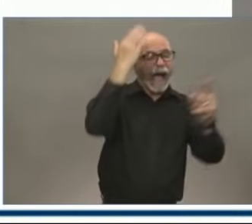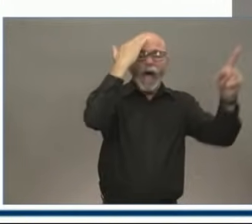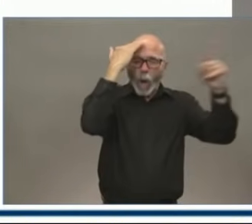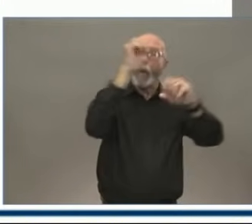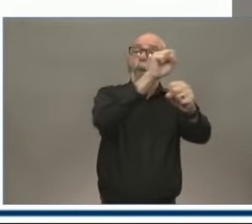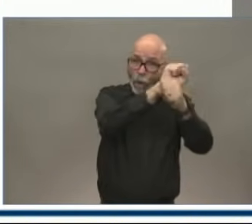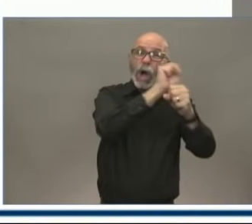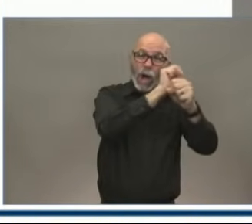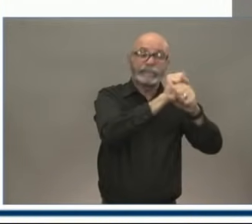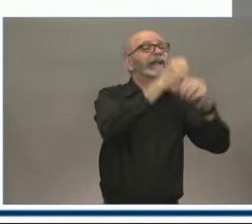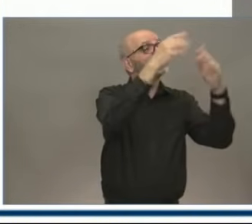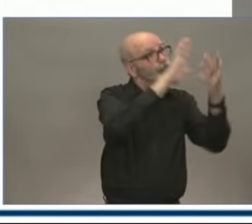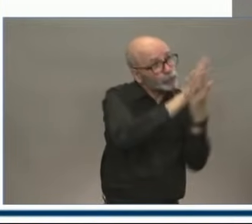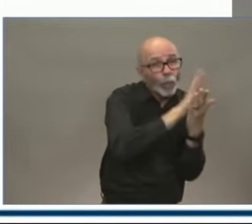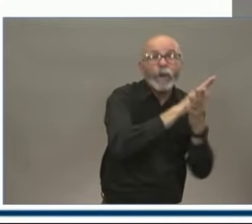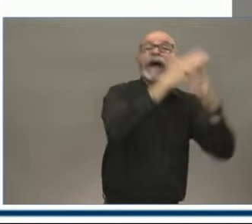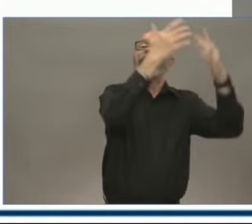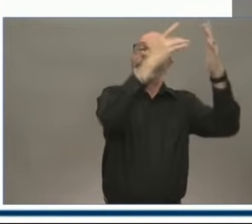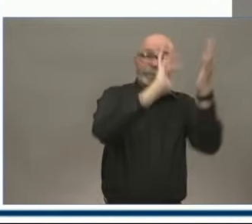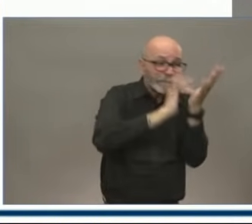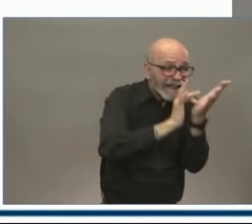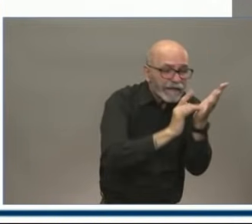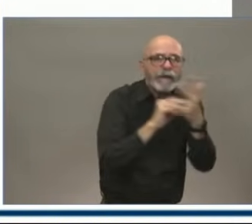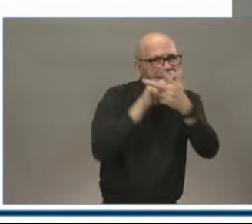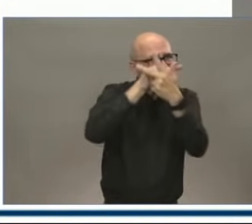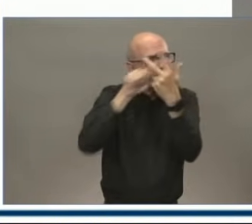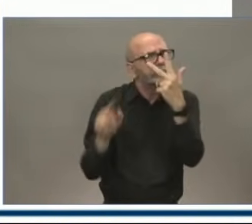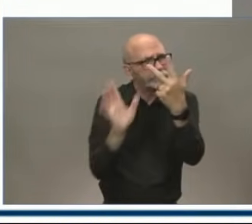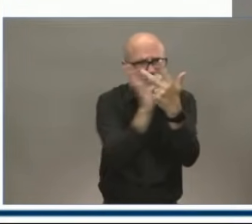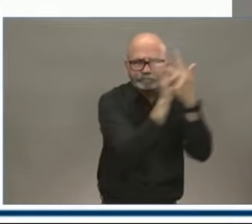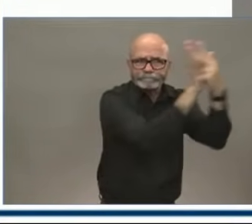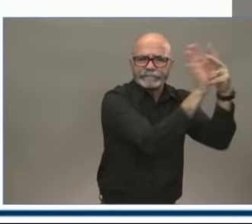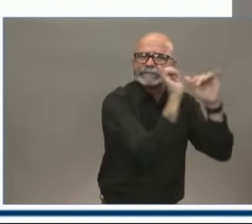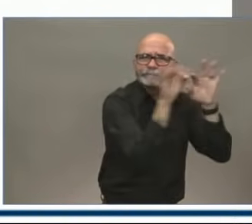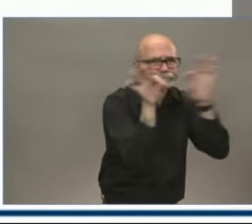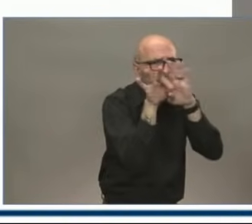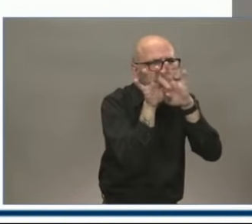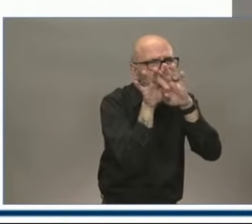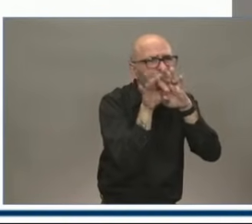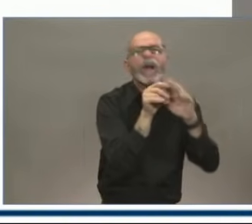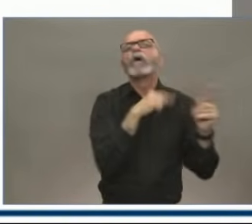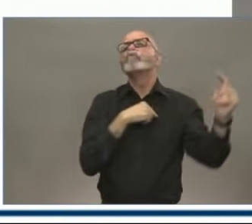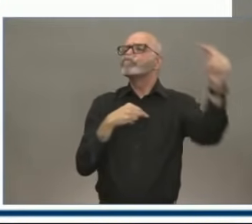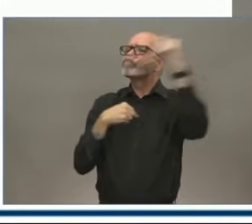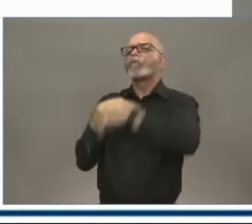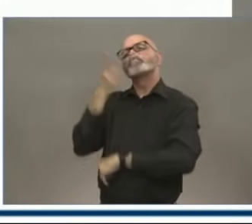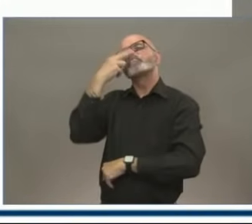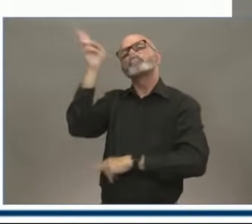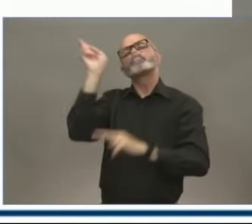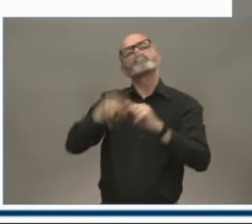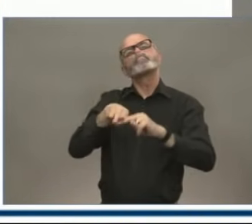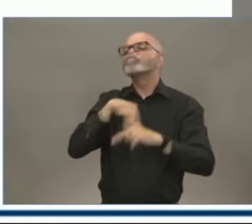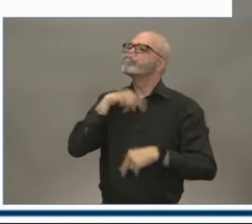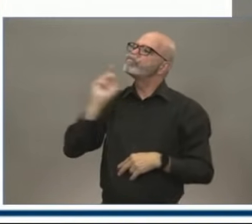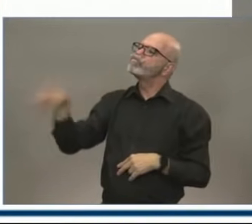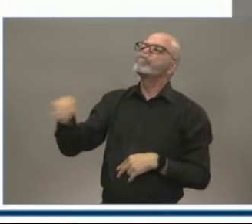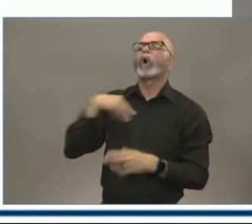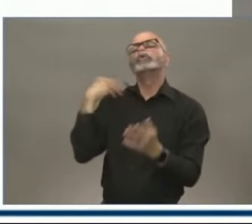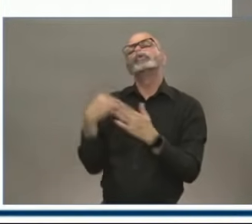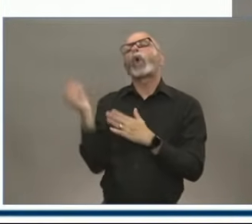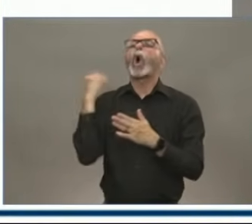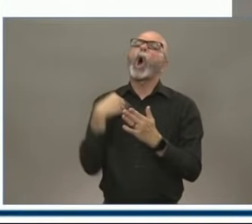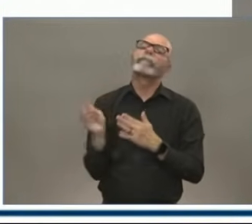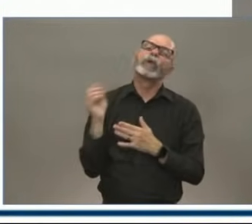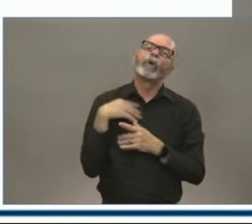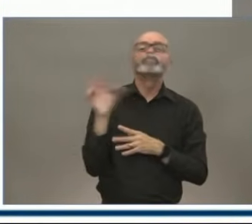medical travel is non-essential. So coming into or leaving the Halifax area to go shopping should not happen. And unfortunately,